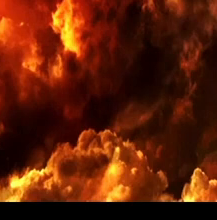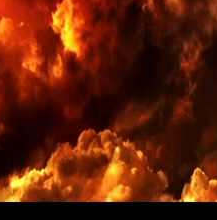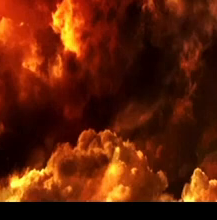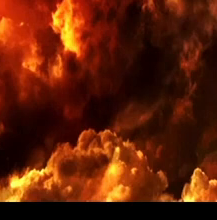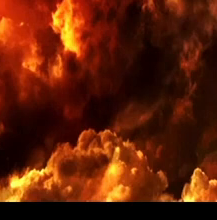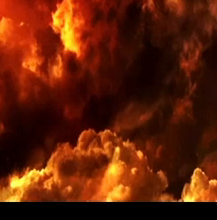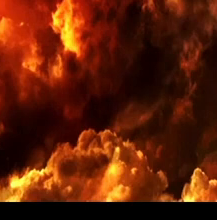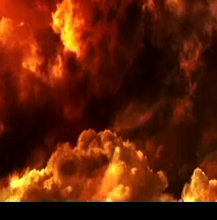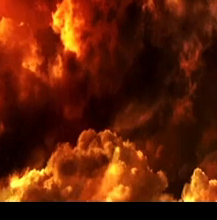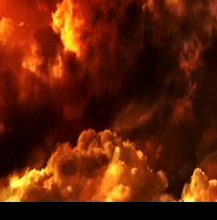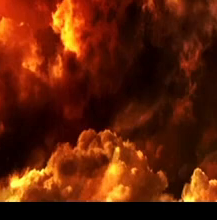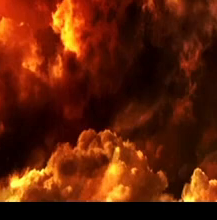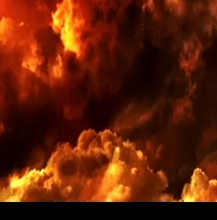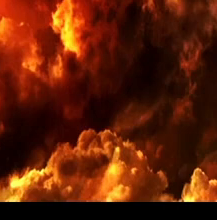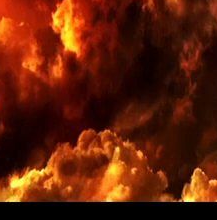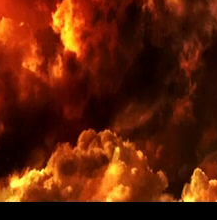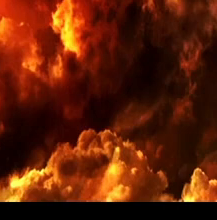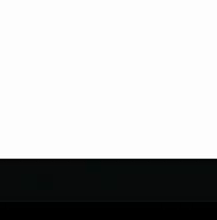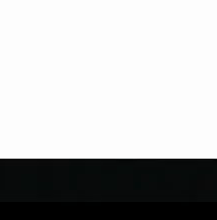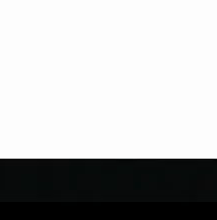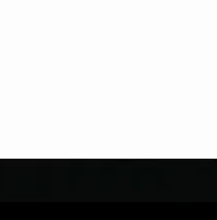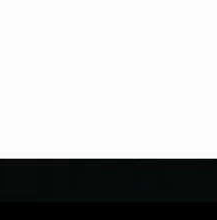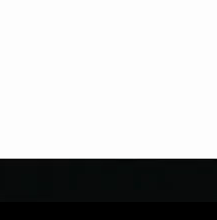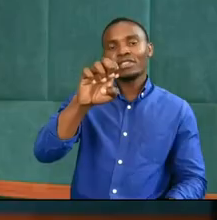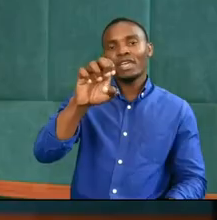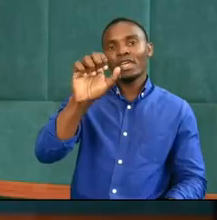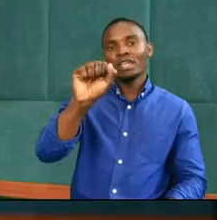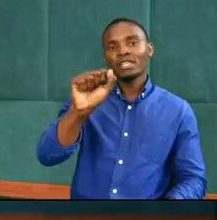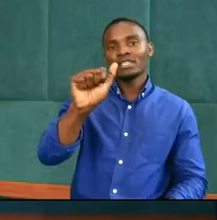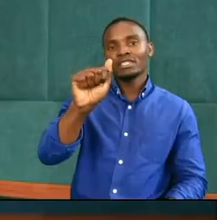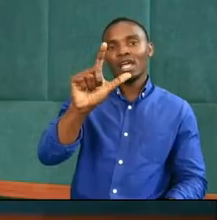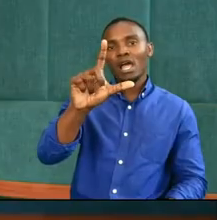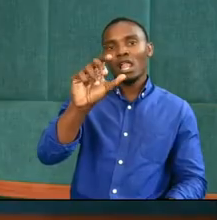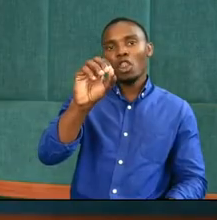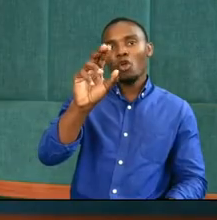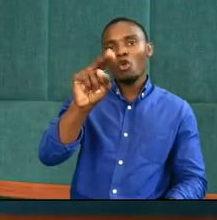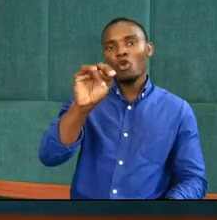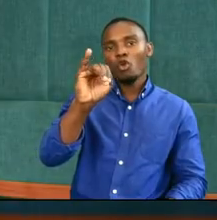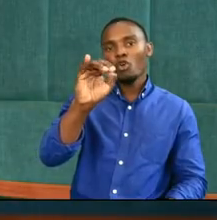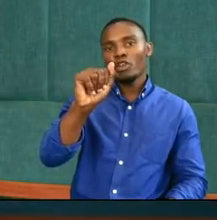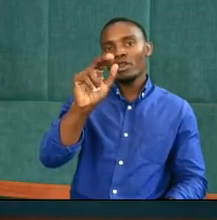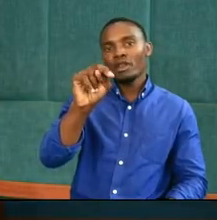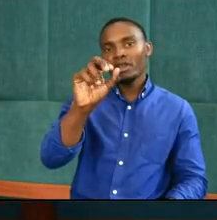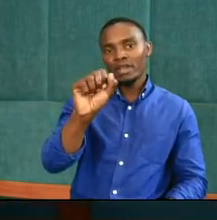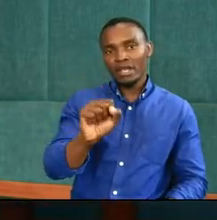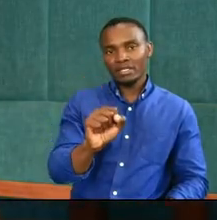in the book of Thessalonians, the Apostle Paul. So Paul,